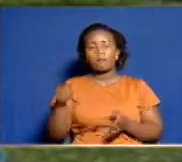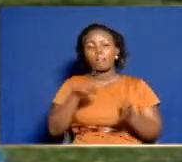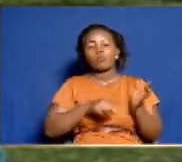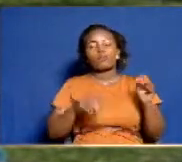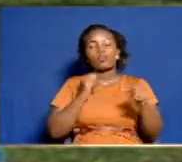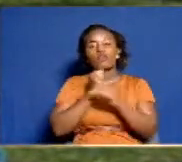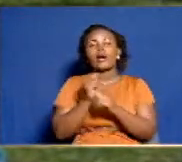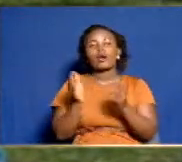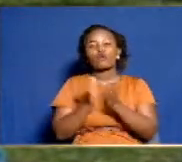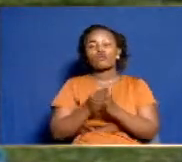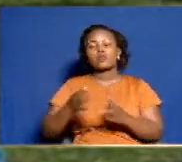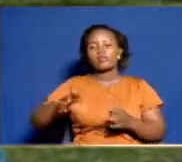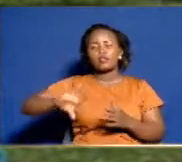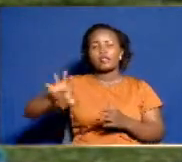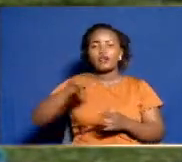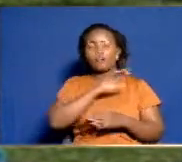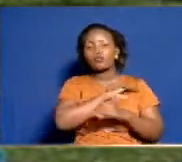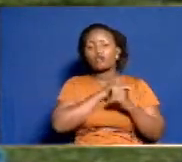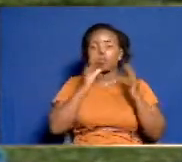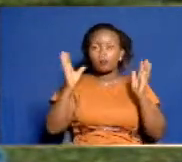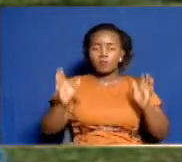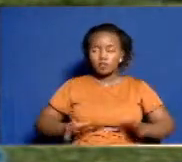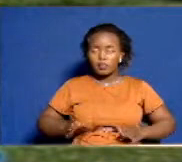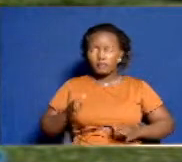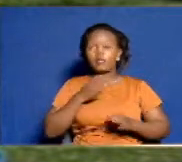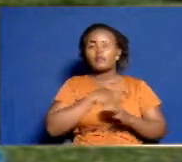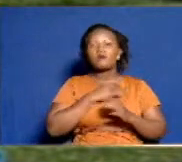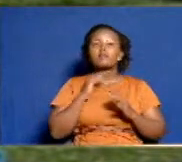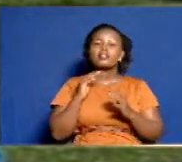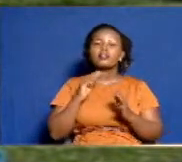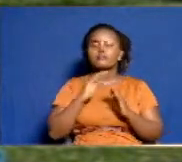Marsabit na mazisha vijana kutoka katika madawa hizi za